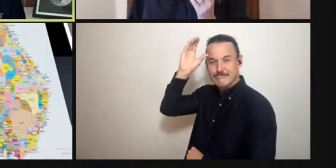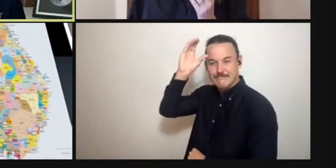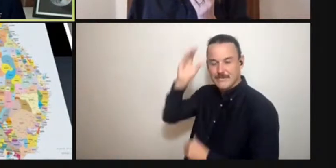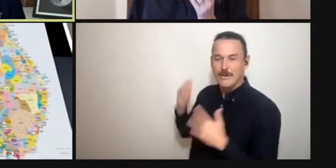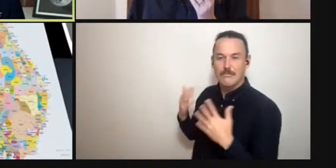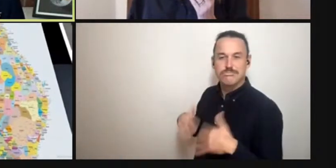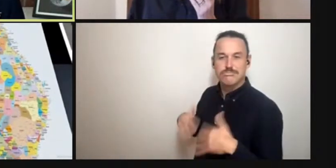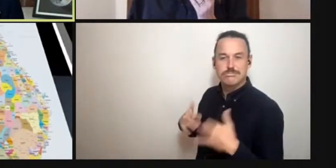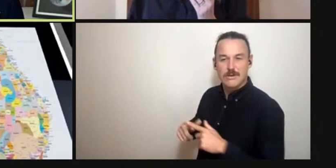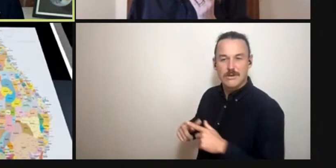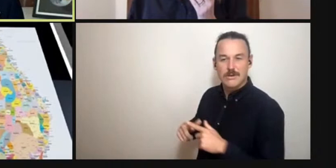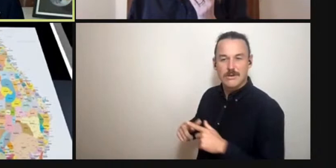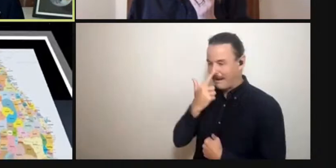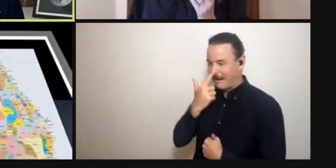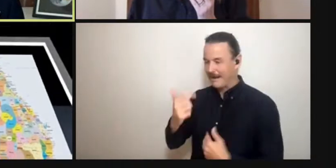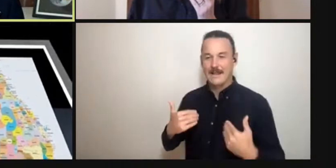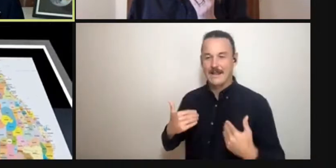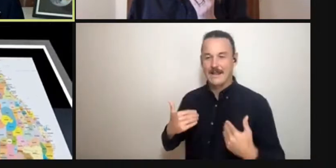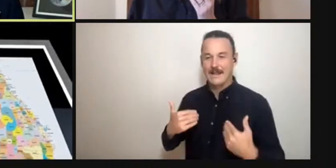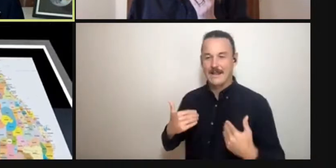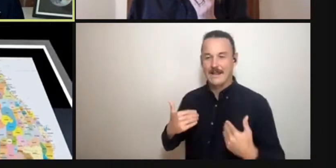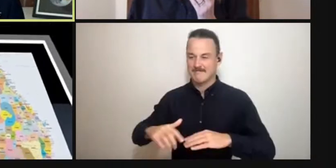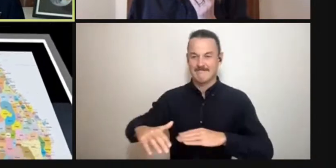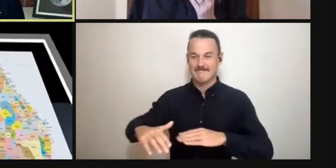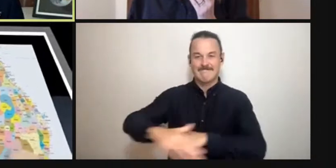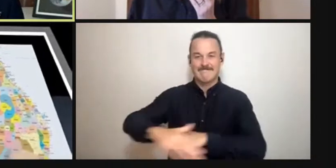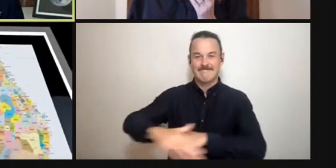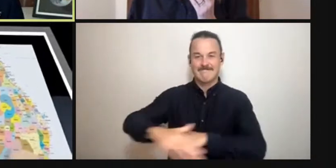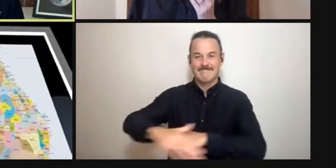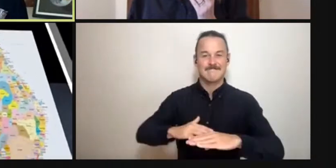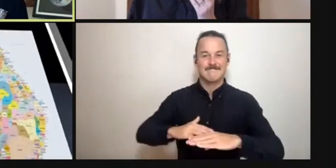blessed to be in this country with such incredible